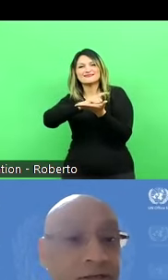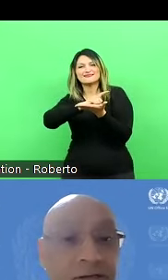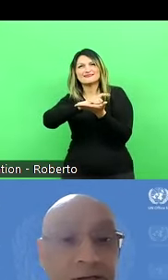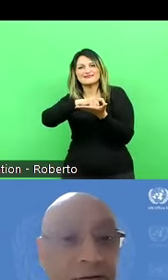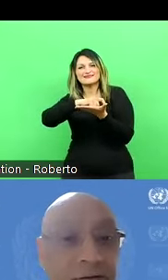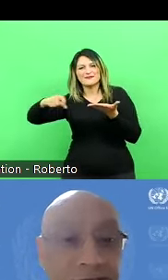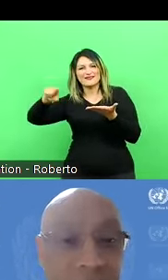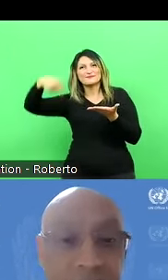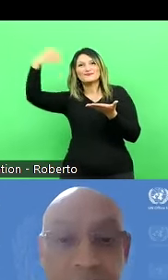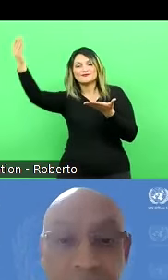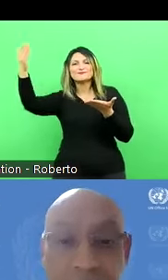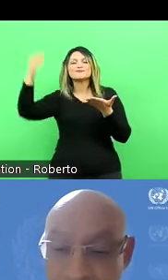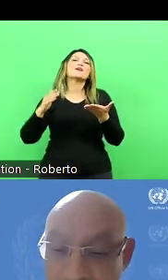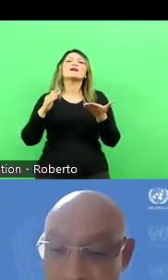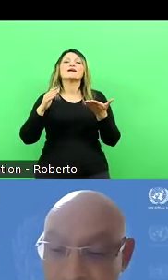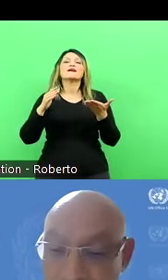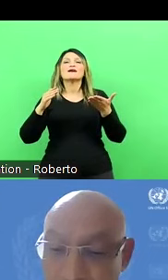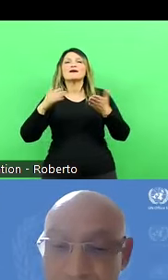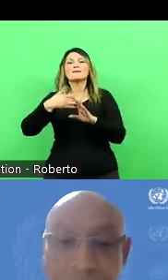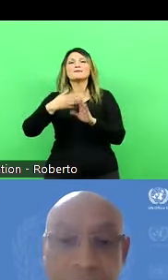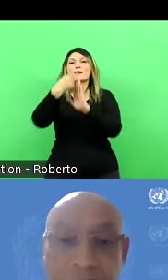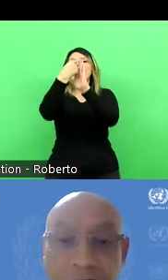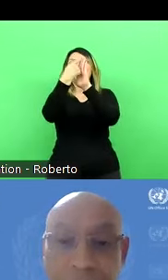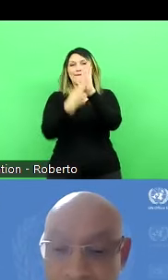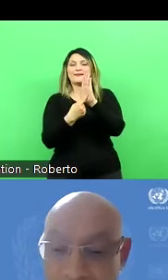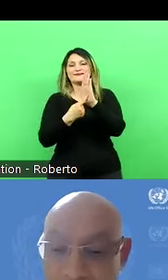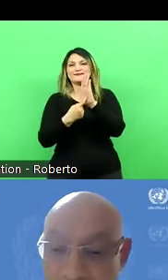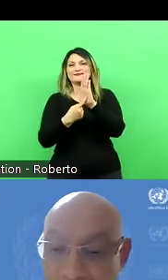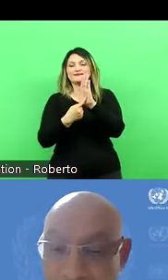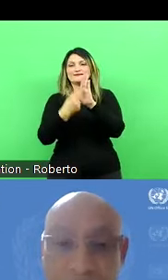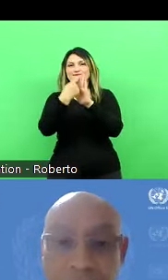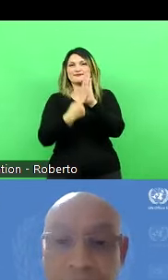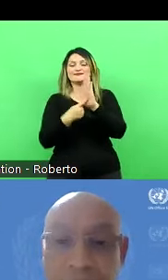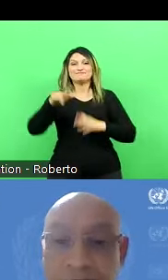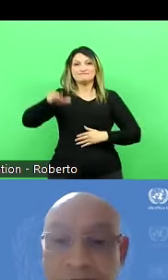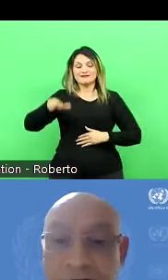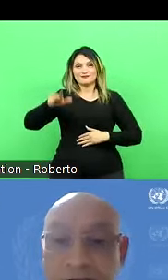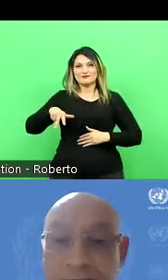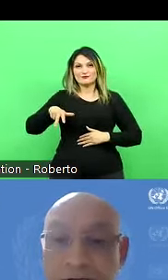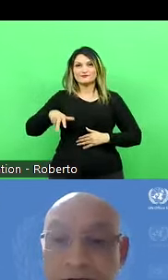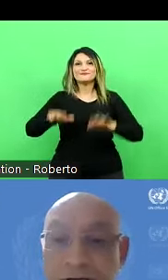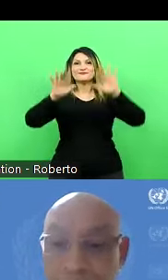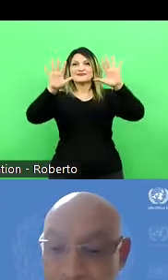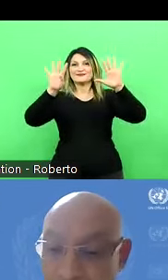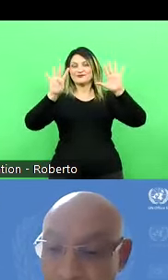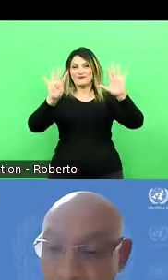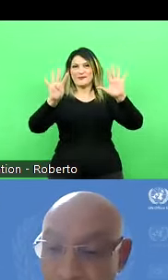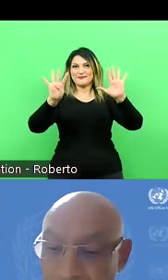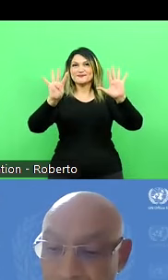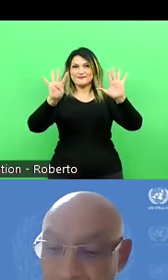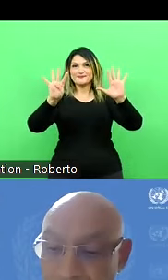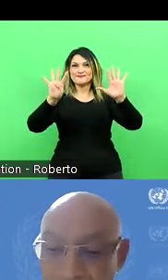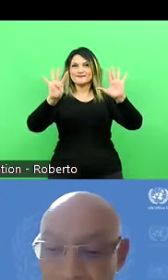see it here on the screen, and it is about the older persons and disability inclusive